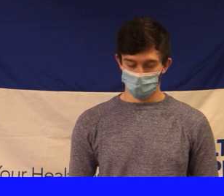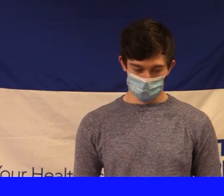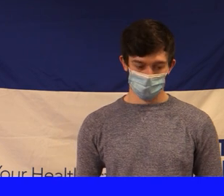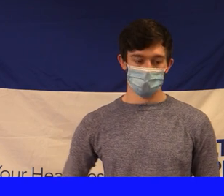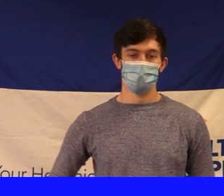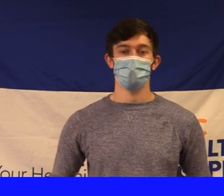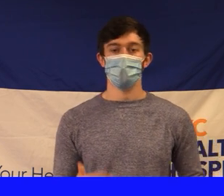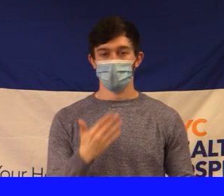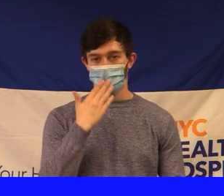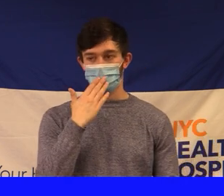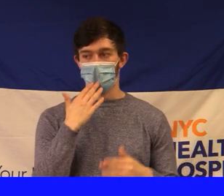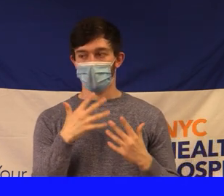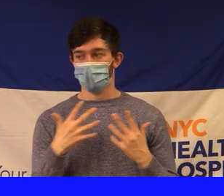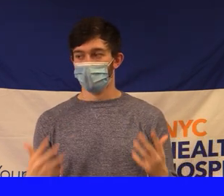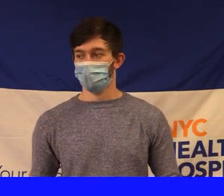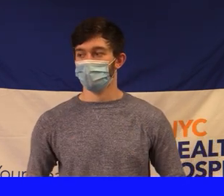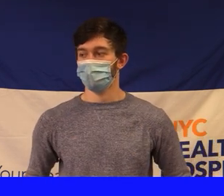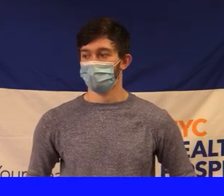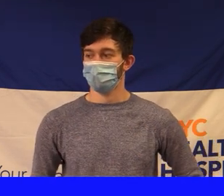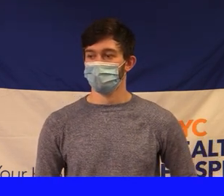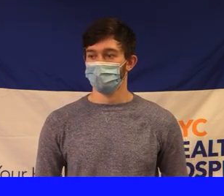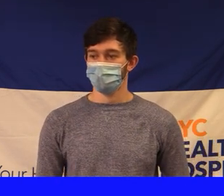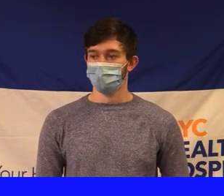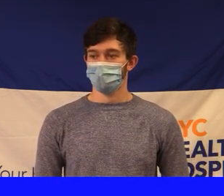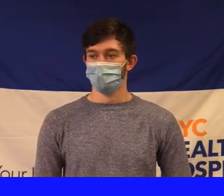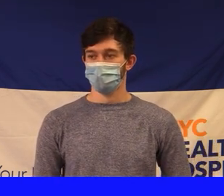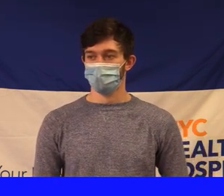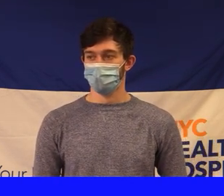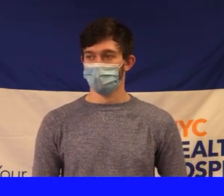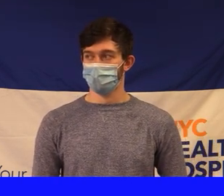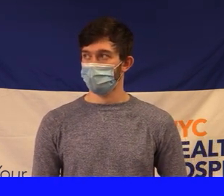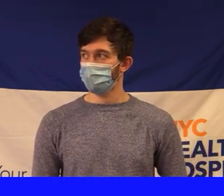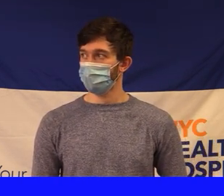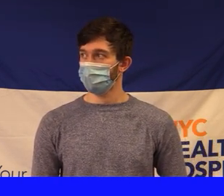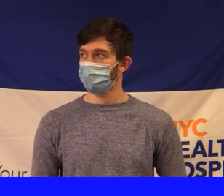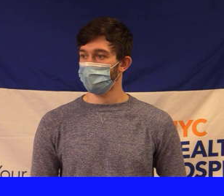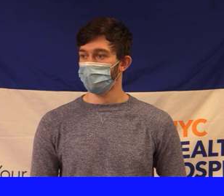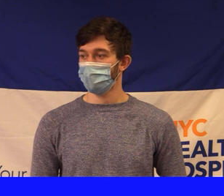Matt. Thank you. Vince, can I?